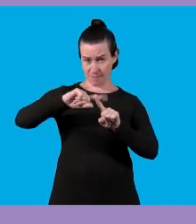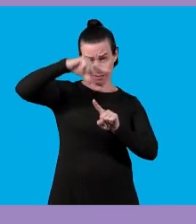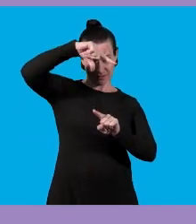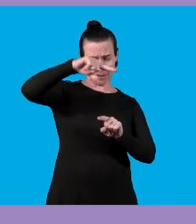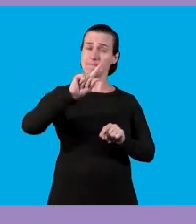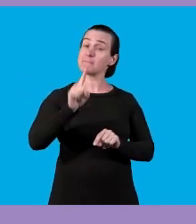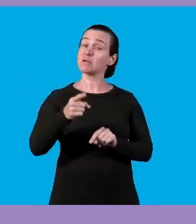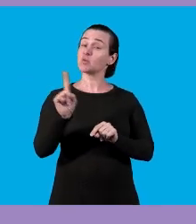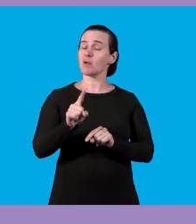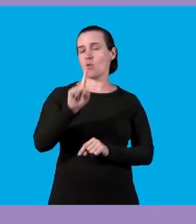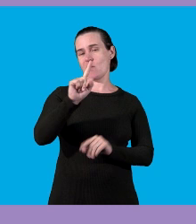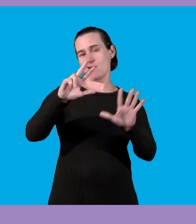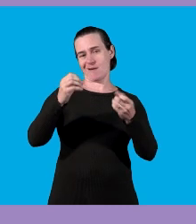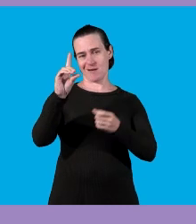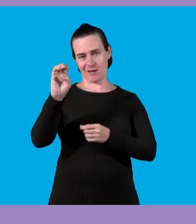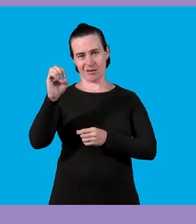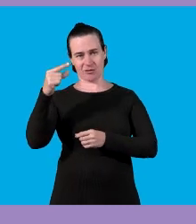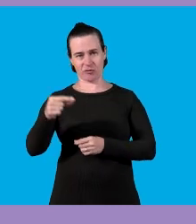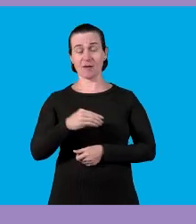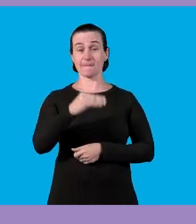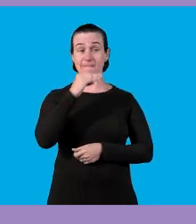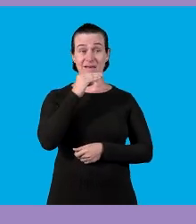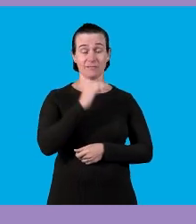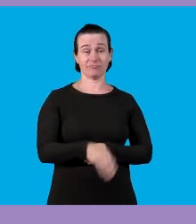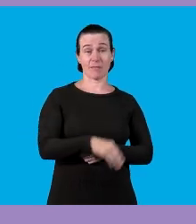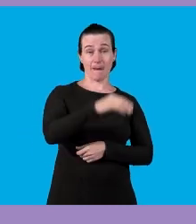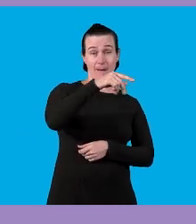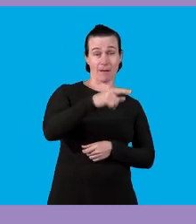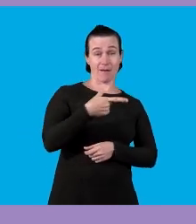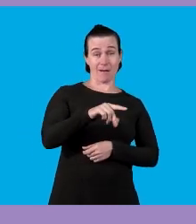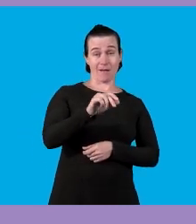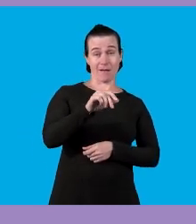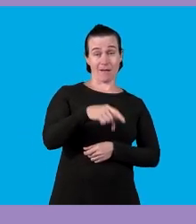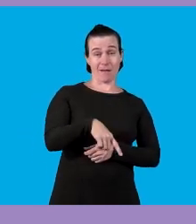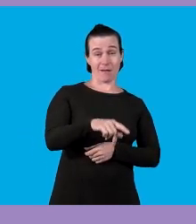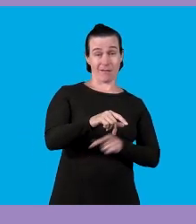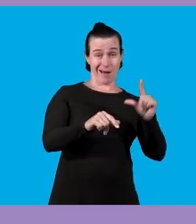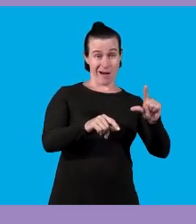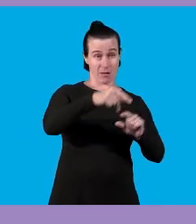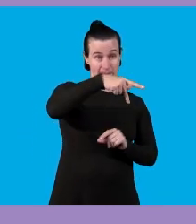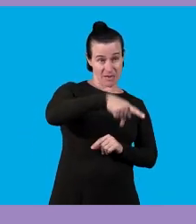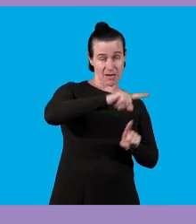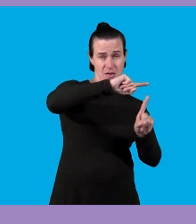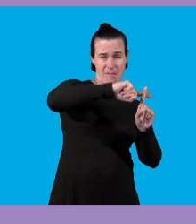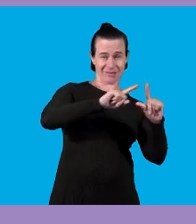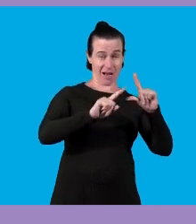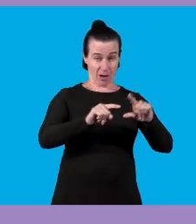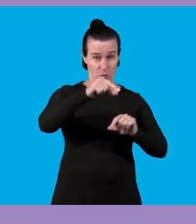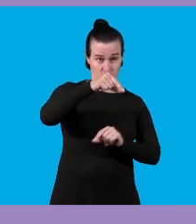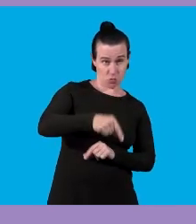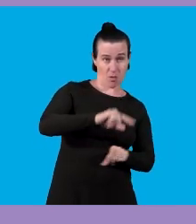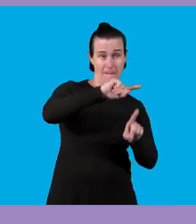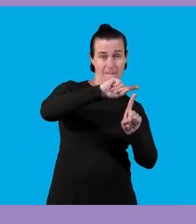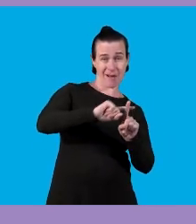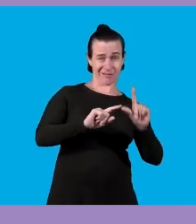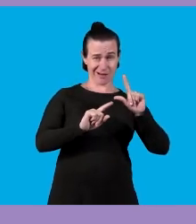to 180. So we know that angle P plus angle Q plus angle R equals to